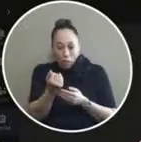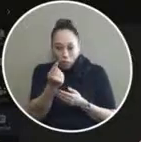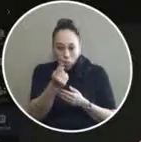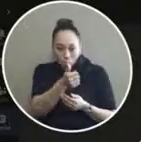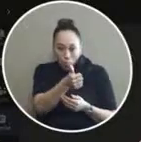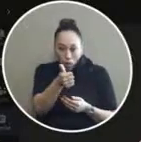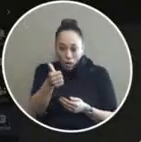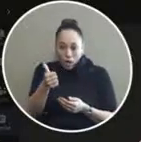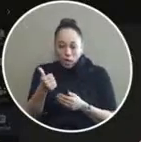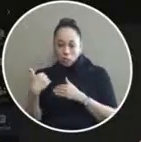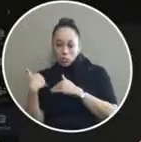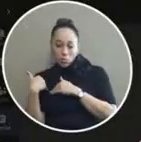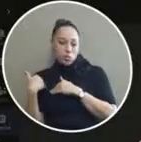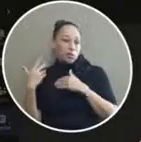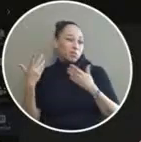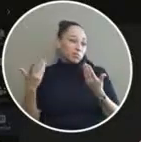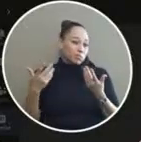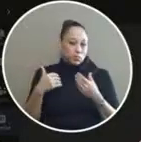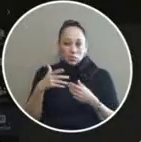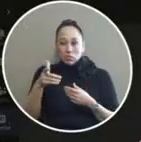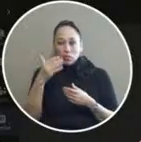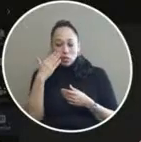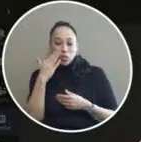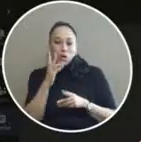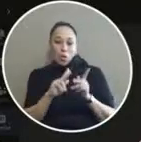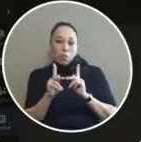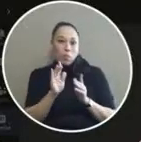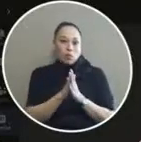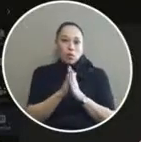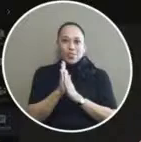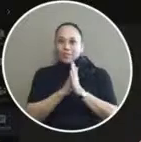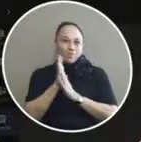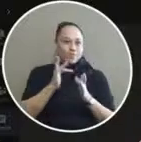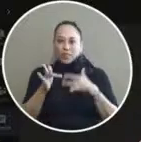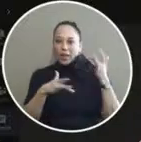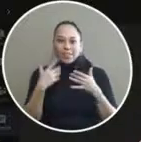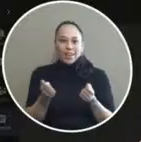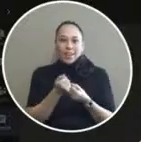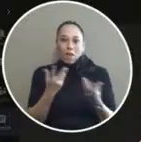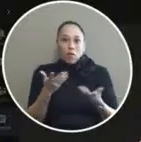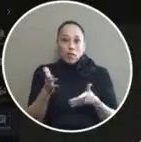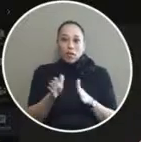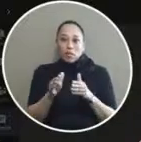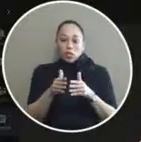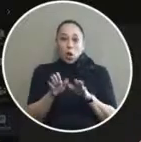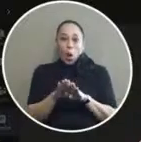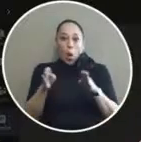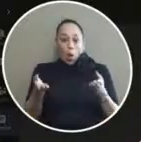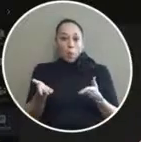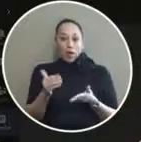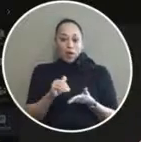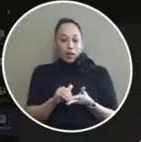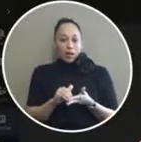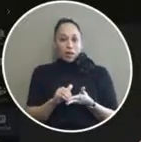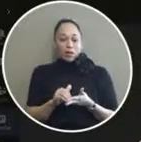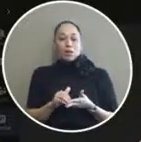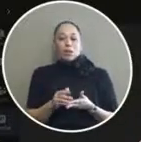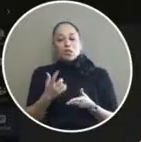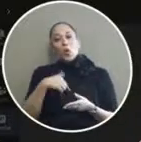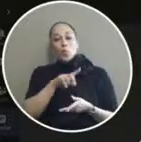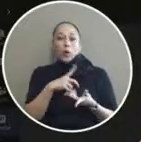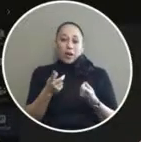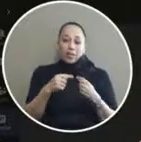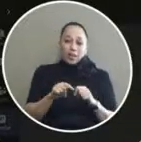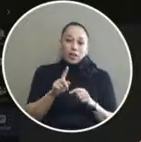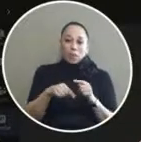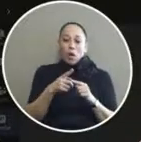responsible, but we know that people are also excited about being open. So you're talking about the